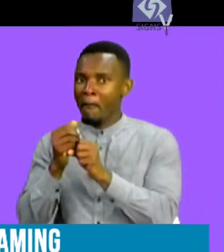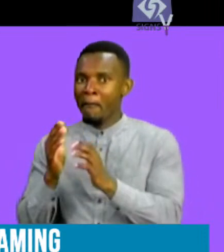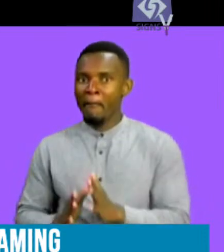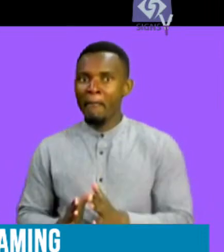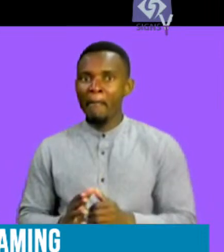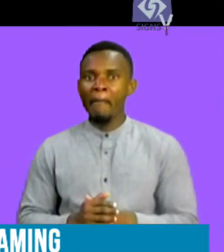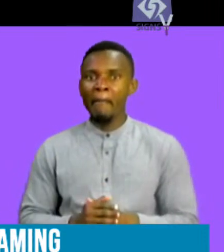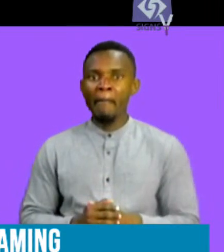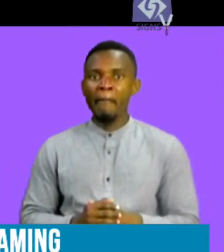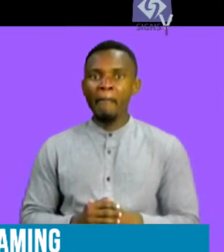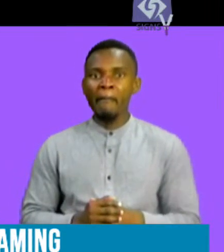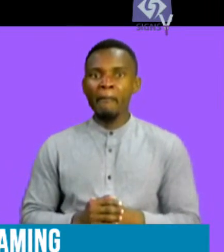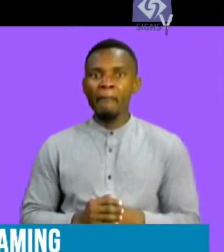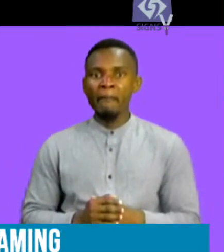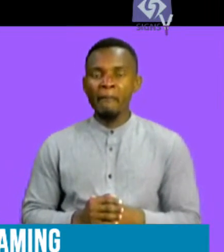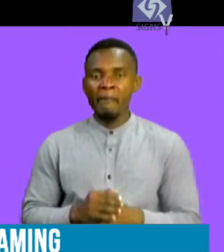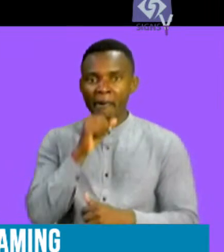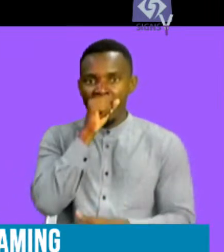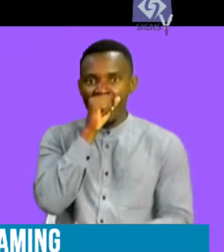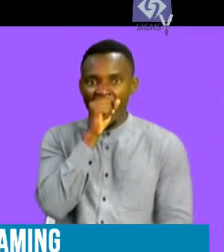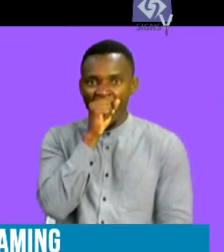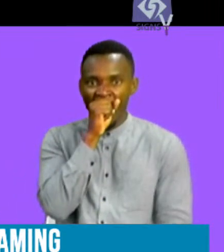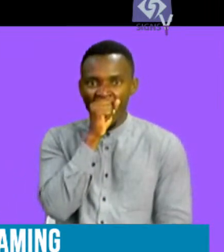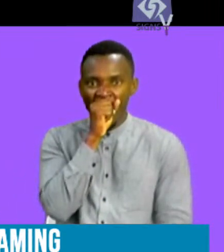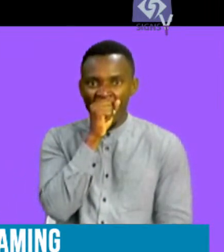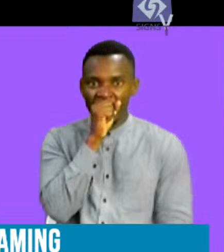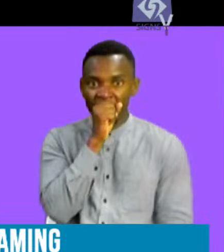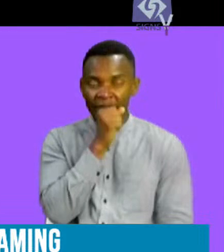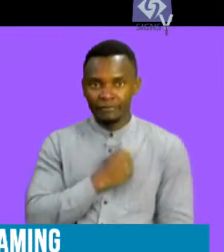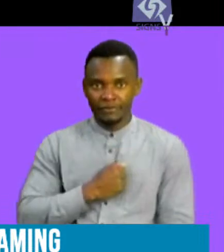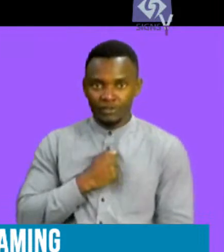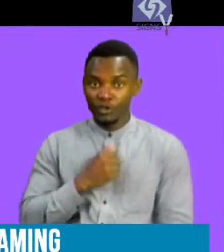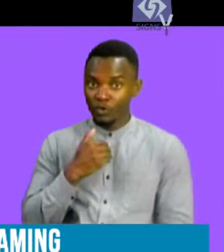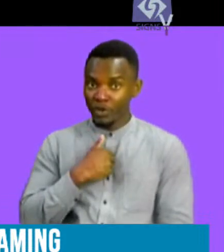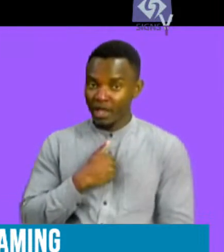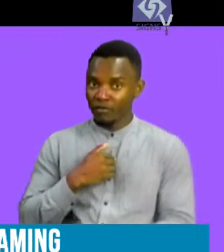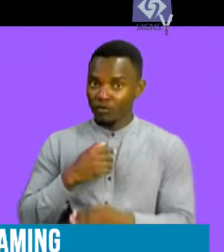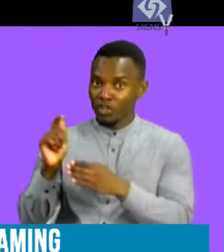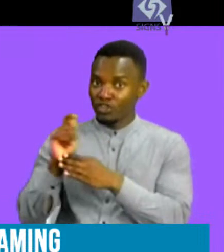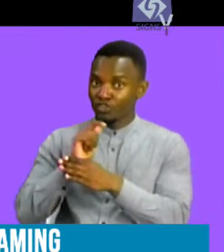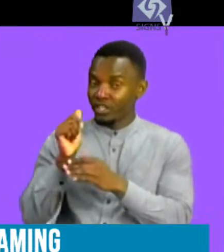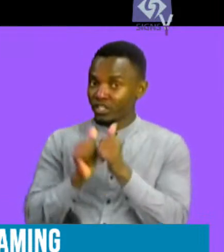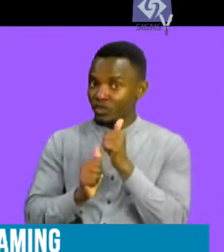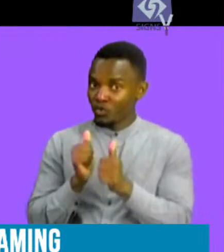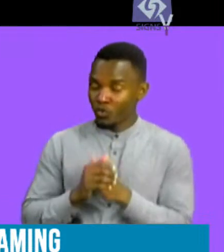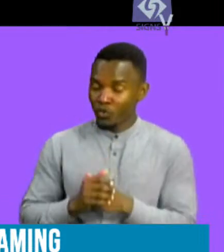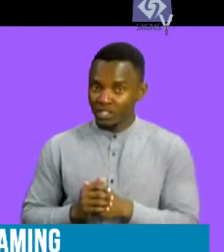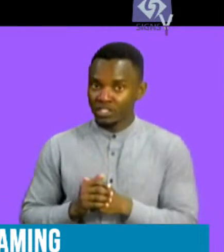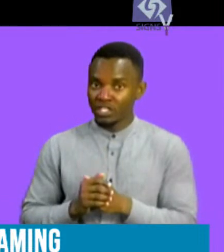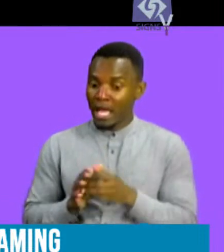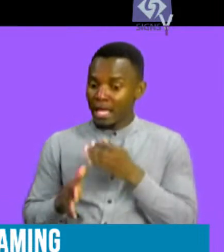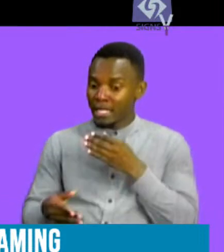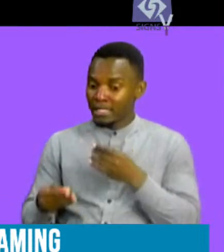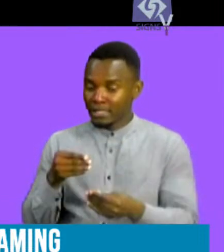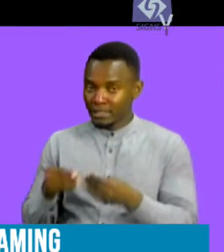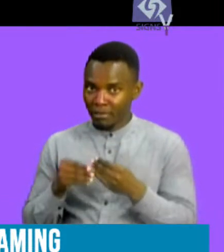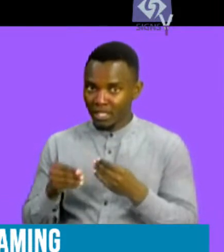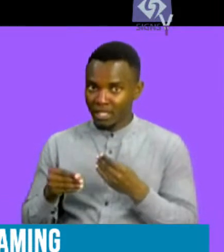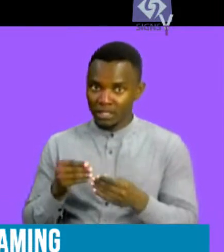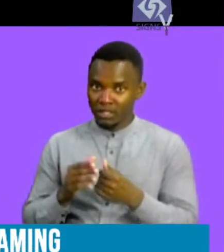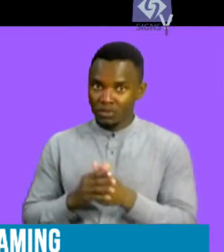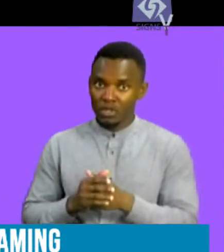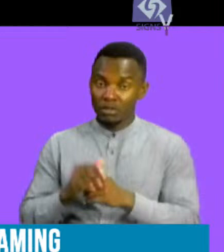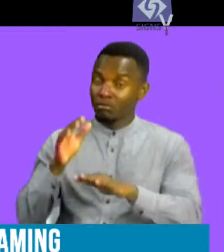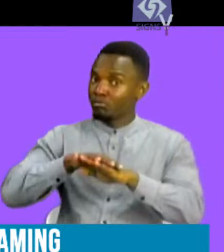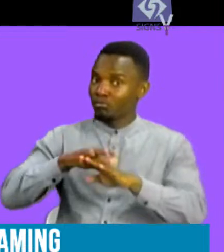also, there's a training we call disability etiquette, which we have put in most of the trainings, even in